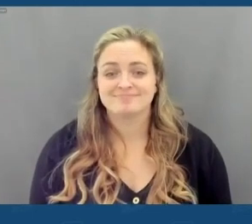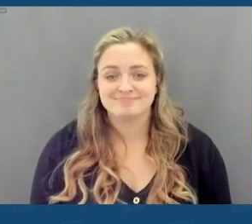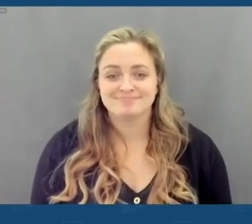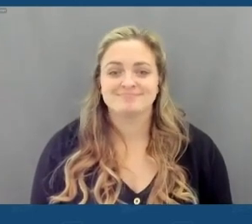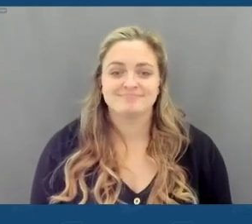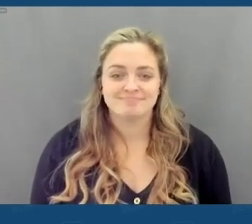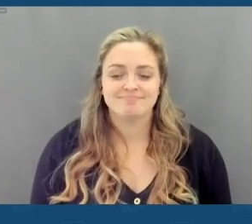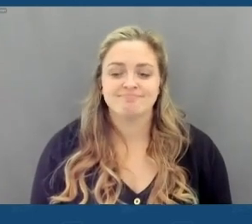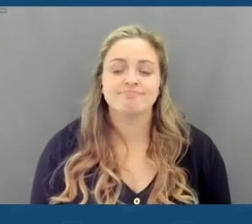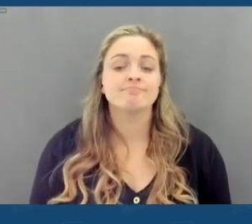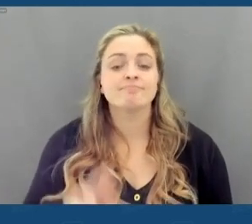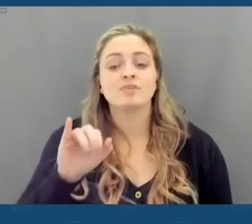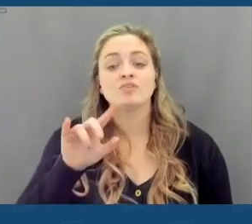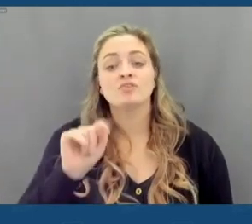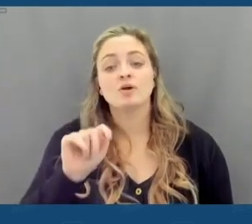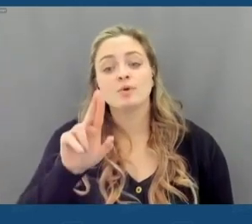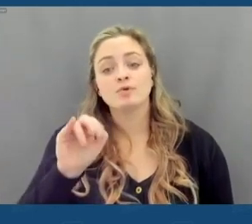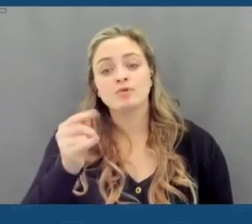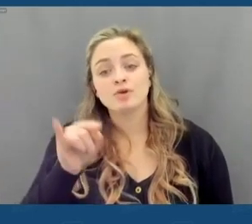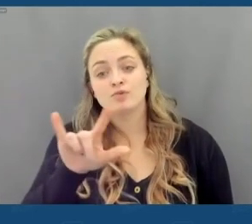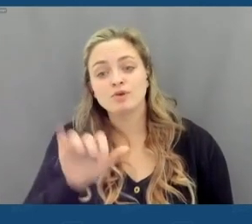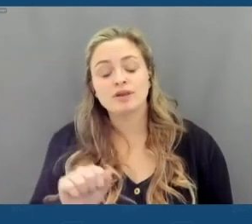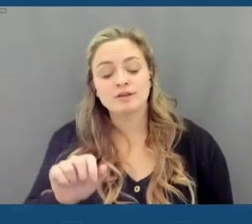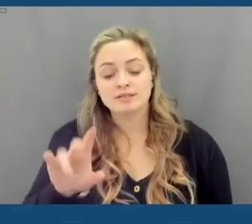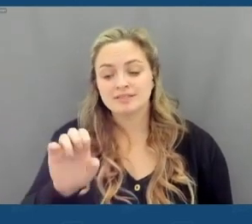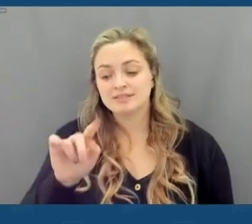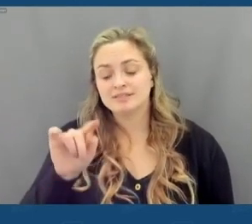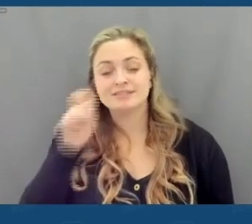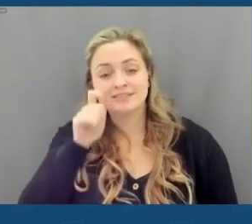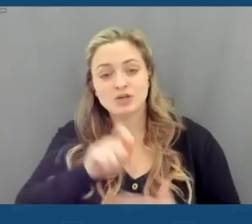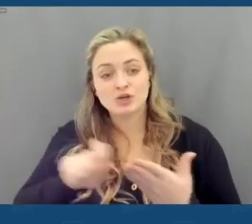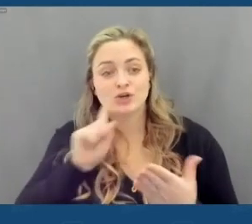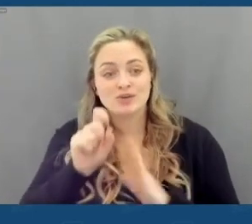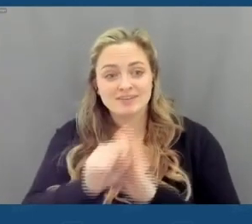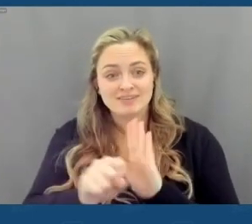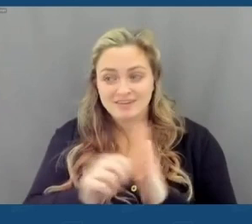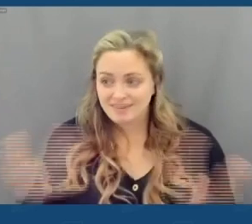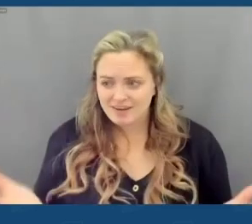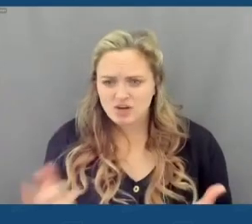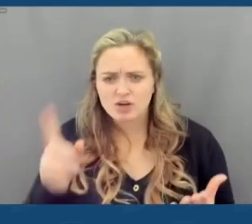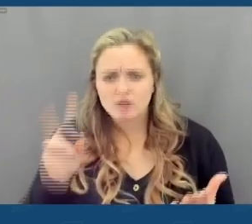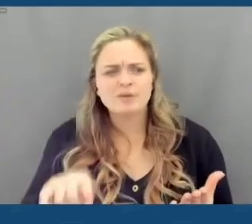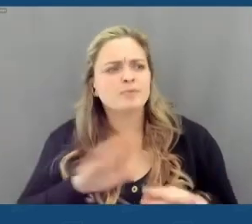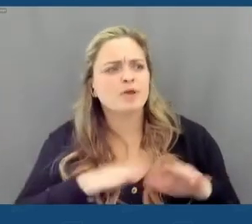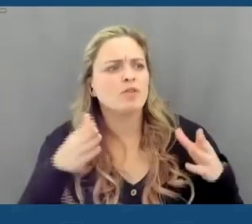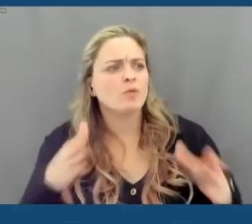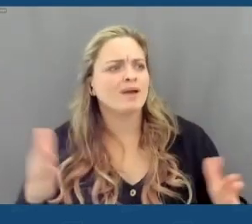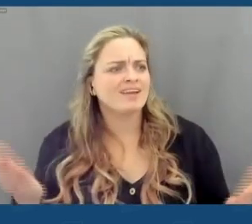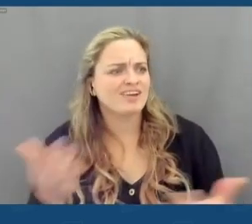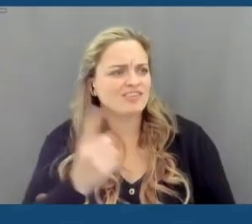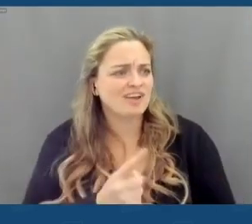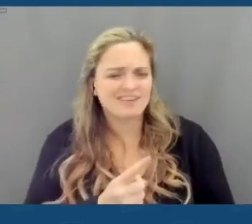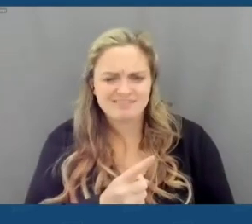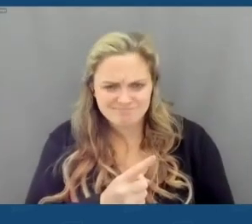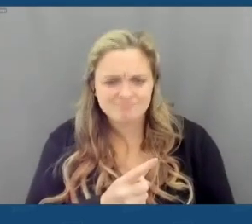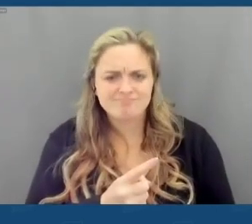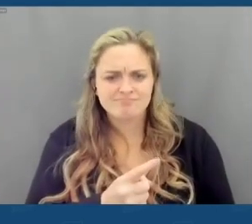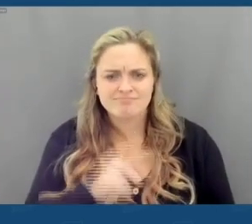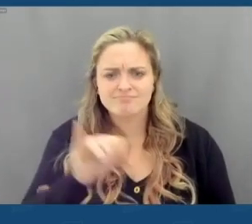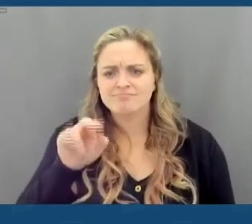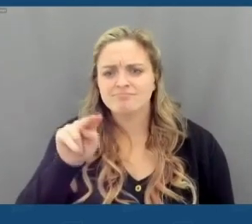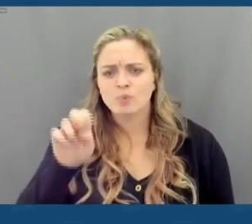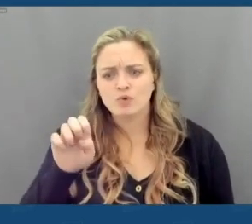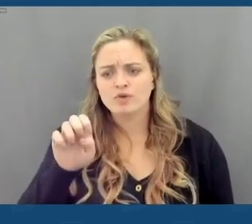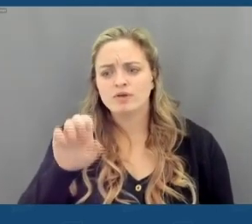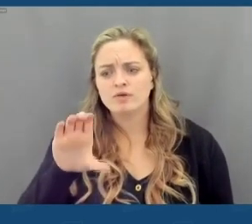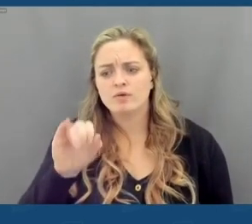kind. Robert Rodriguez, our Secretary of State. See here? Must be on the road. He's coming, right? Maureen Coleman here,